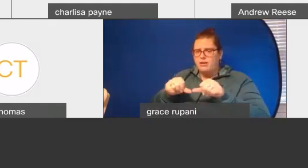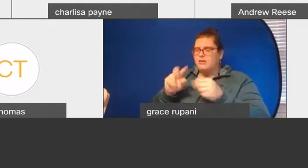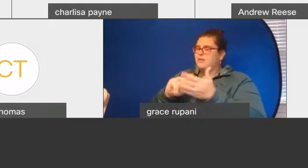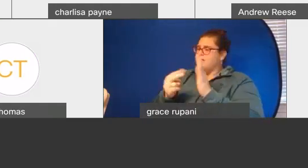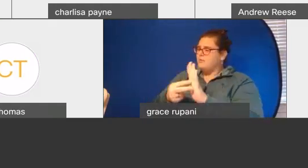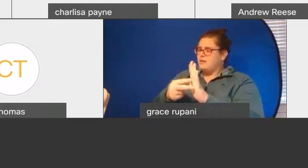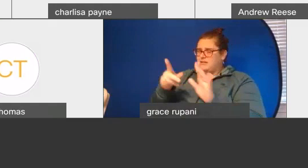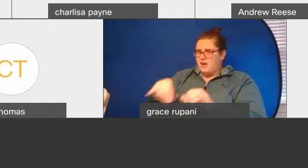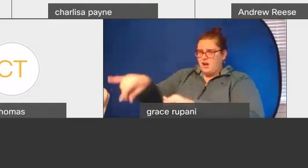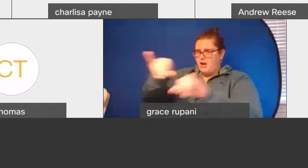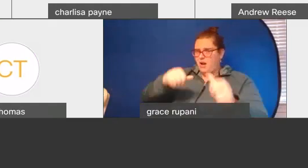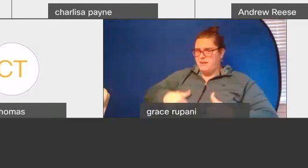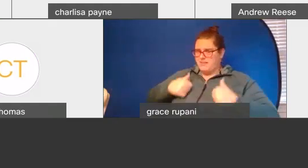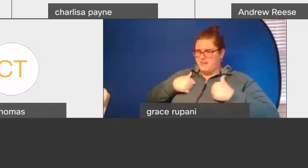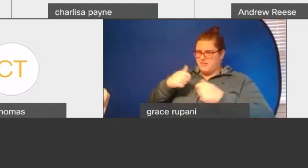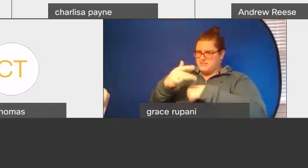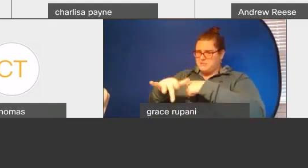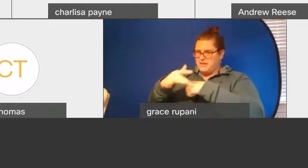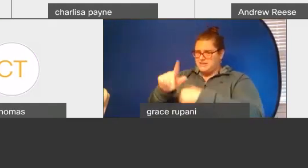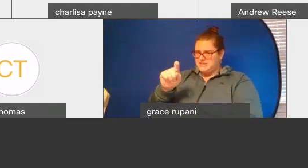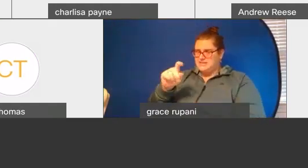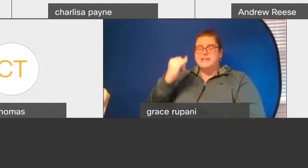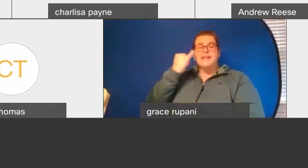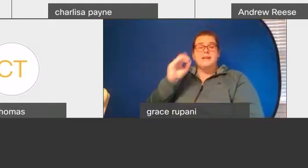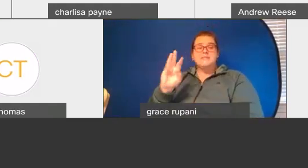If people are maintaining 6 feet from each other,